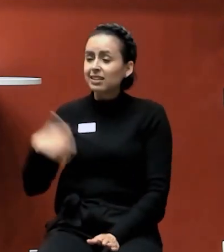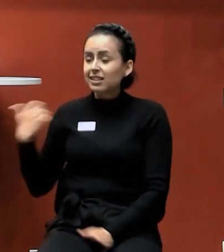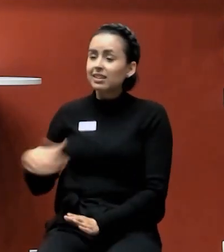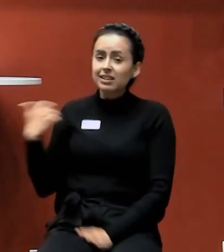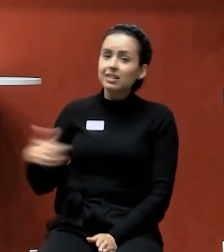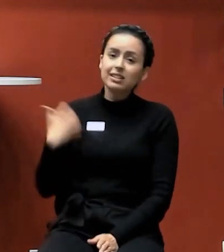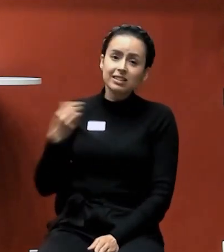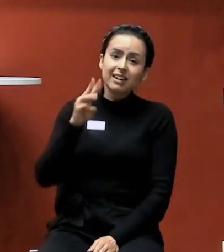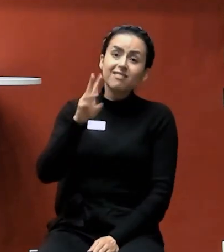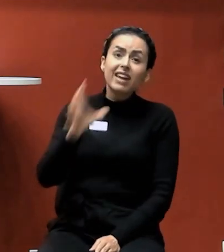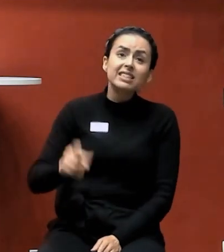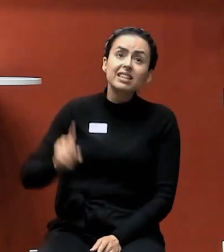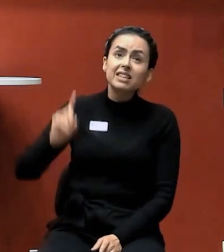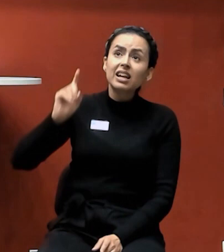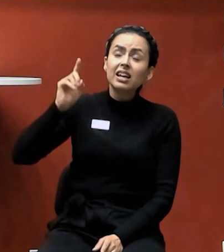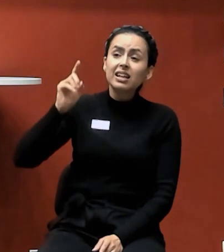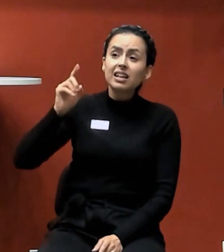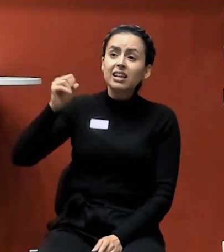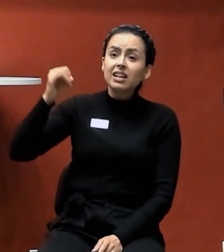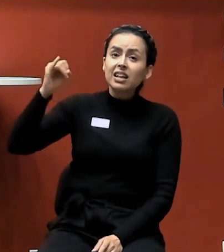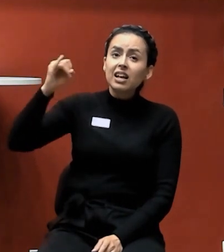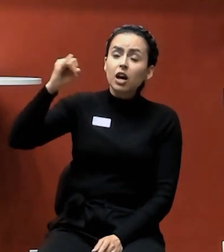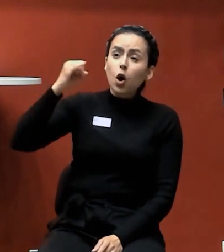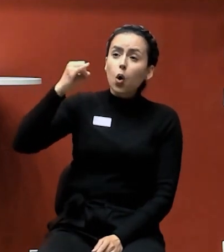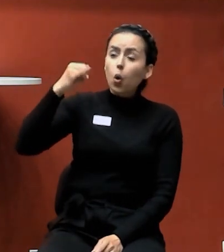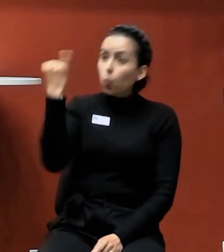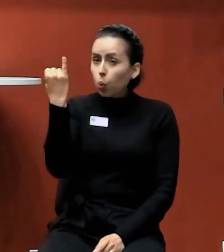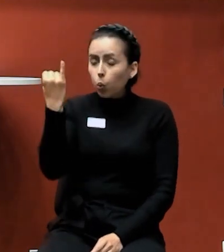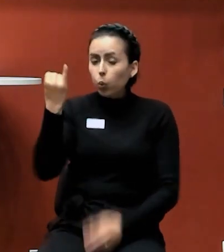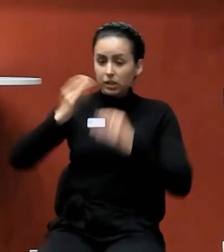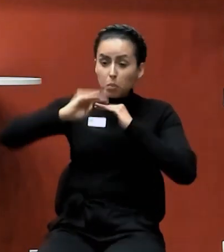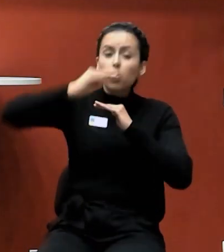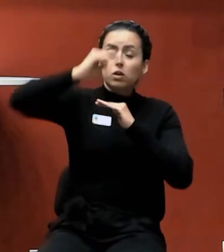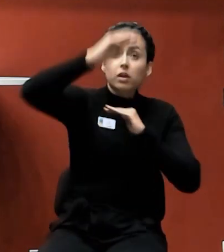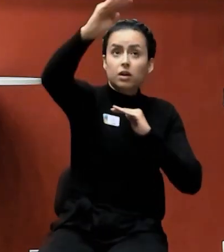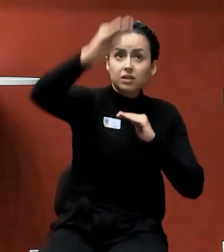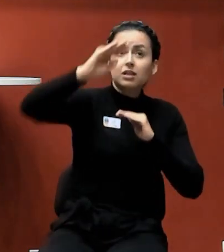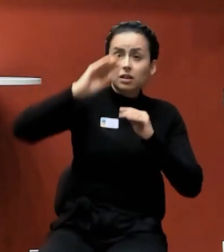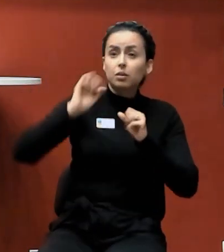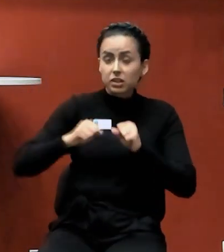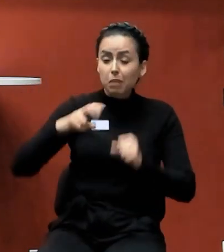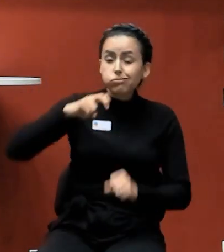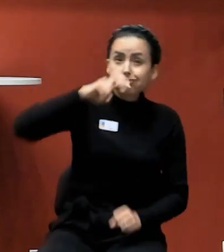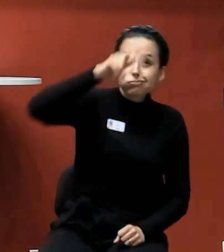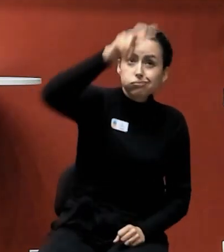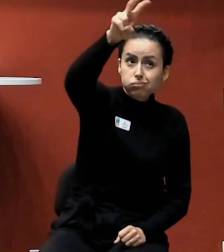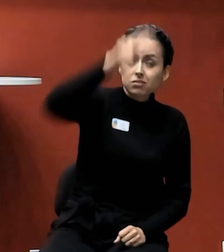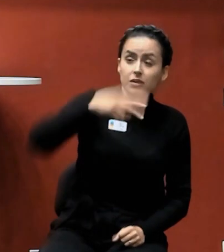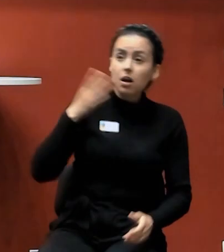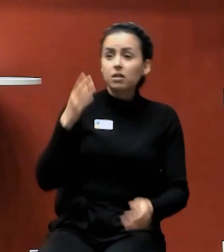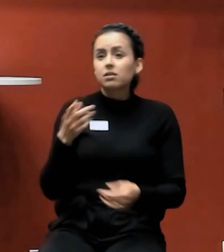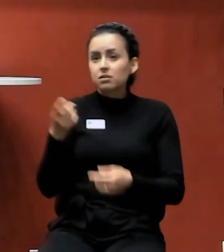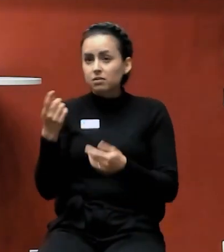there isn't. Yes. The toilet is up six flights of stairs to get to the toilet and the changing room. This is an award-winning building.